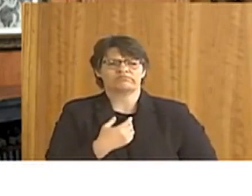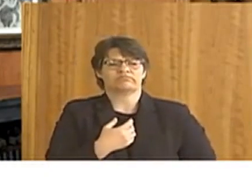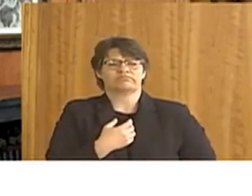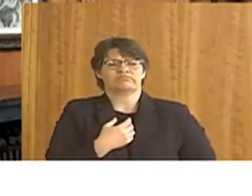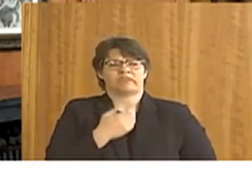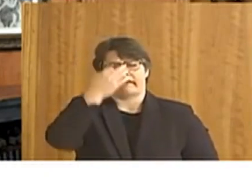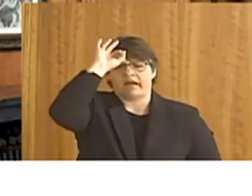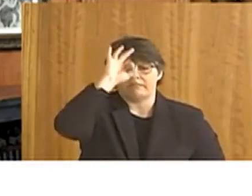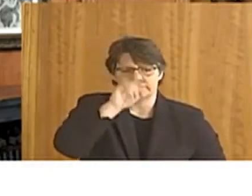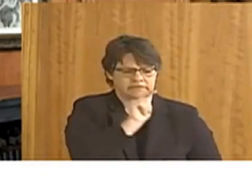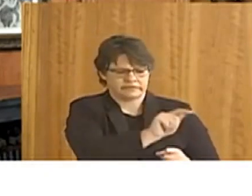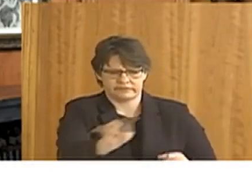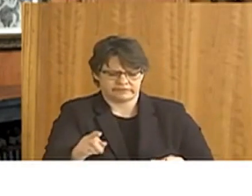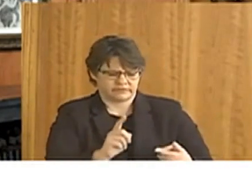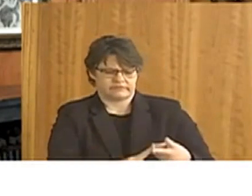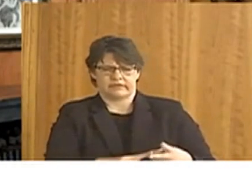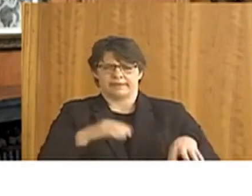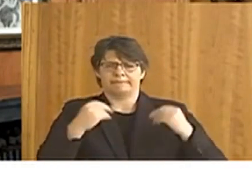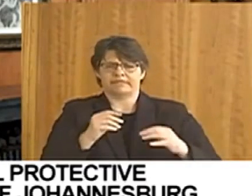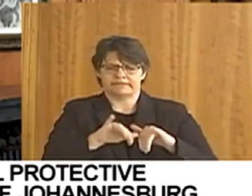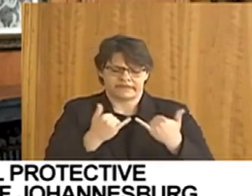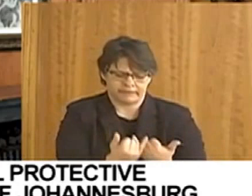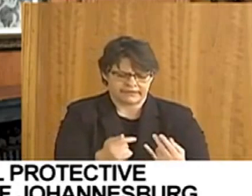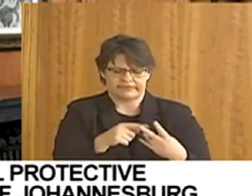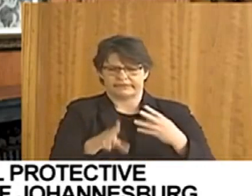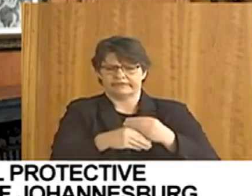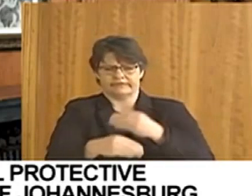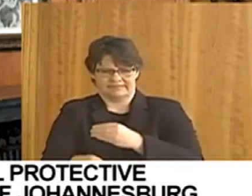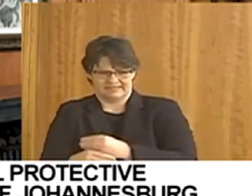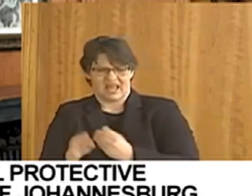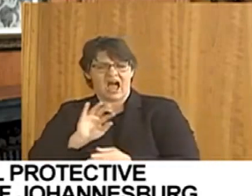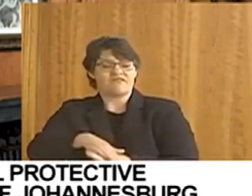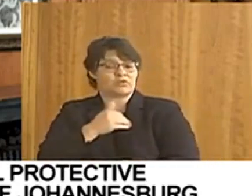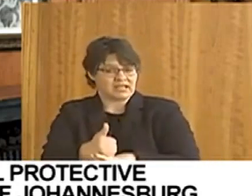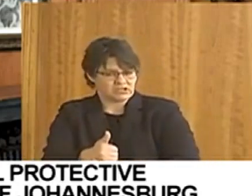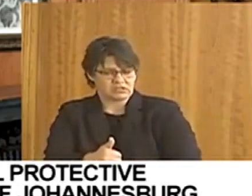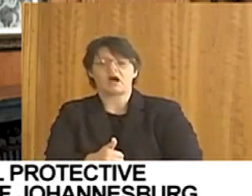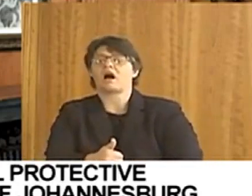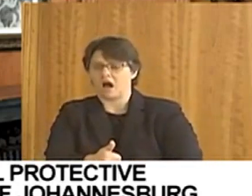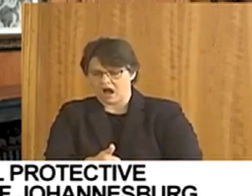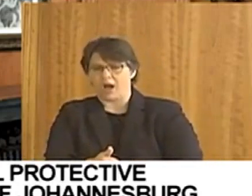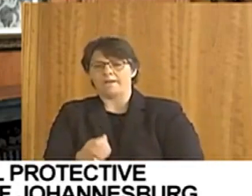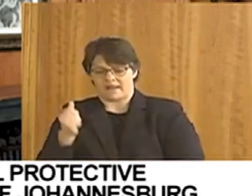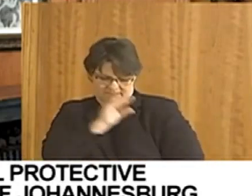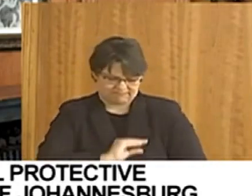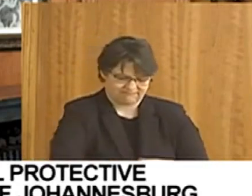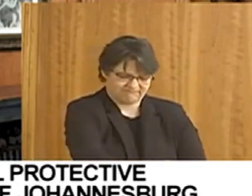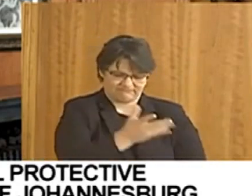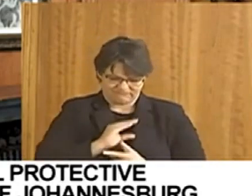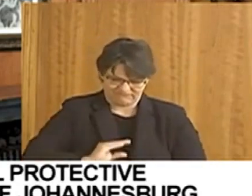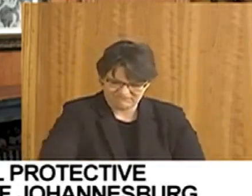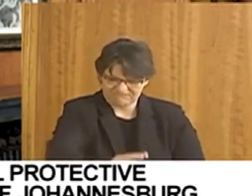and companies, as well as foundations, we have been able to mobilize significant quantities of